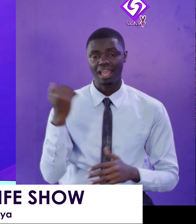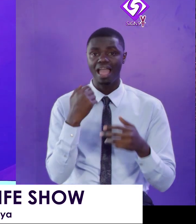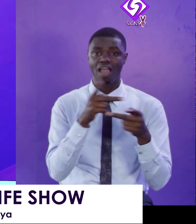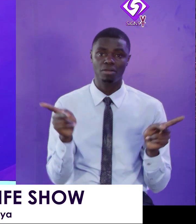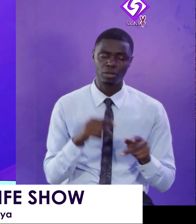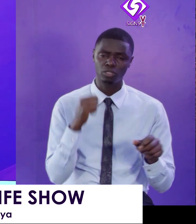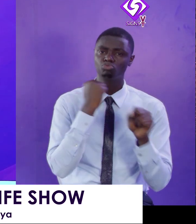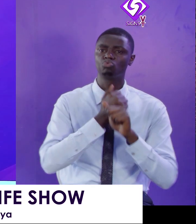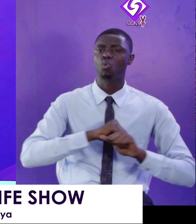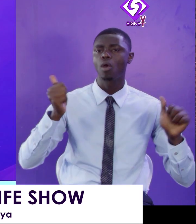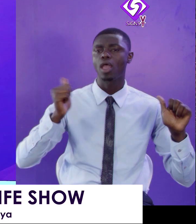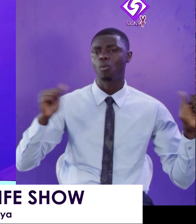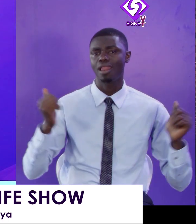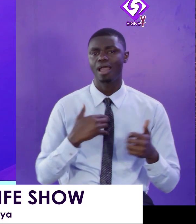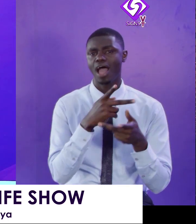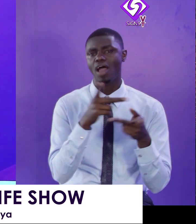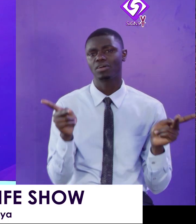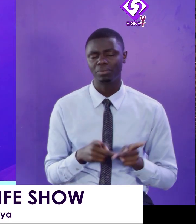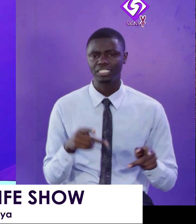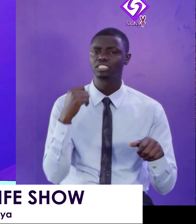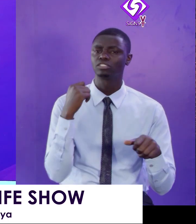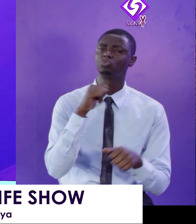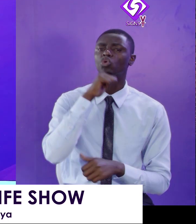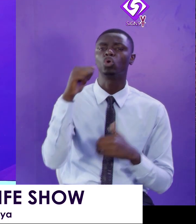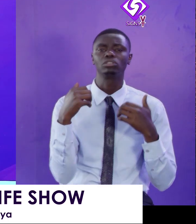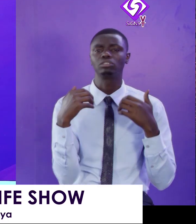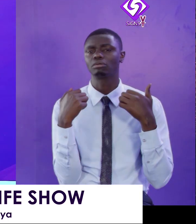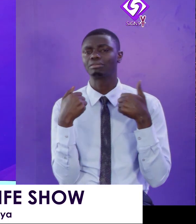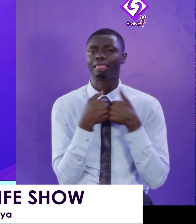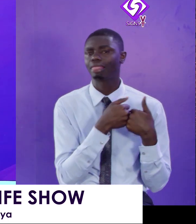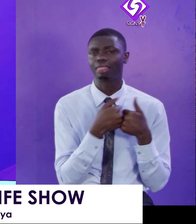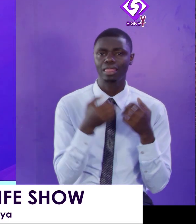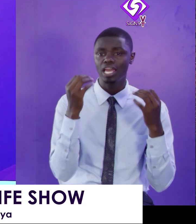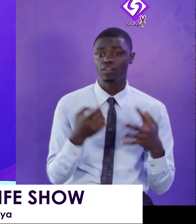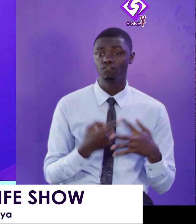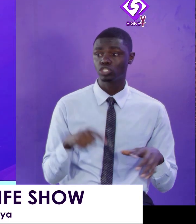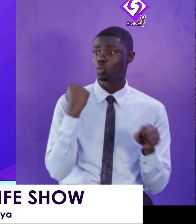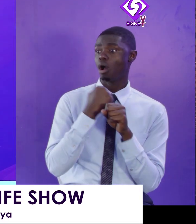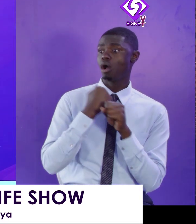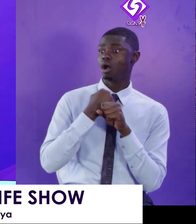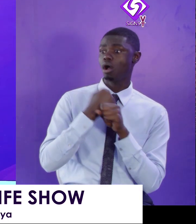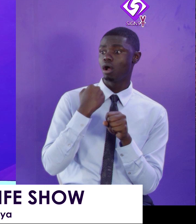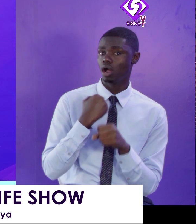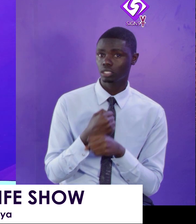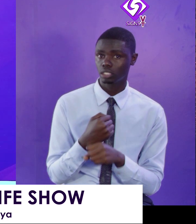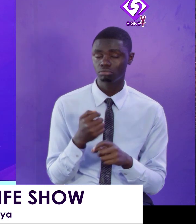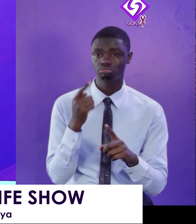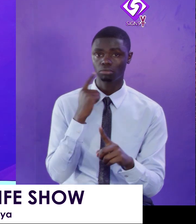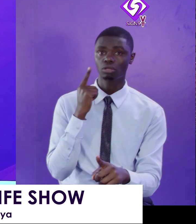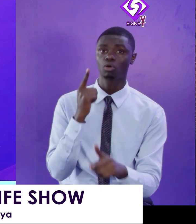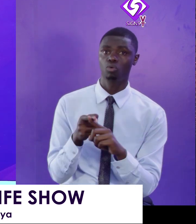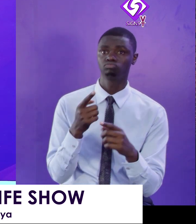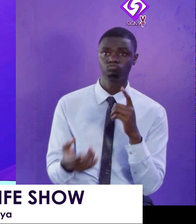do well. There is a place where you don't struggle, where if you start working on it as a goal, you